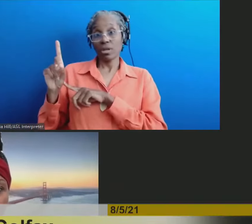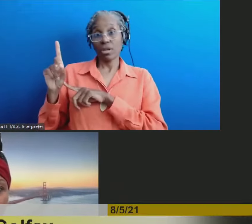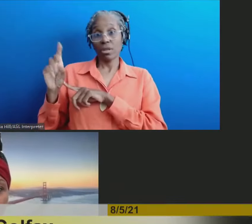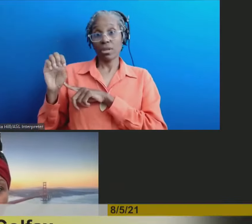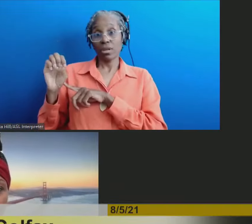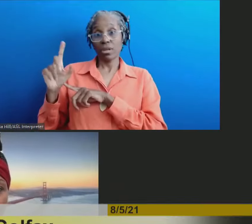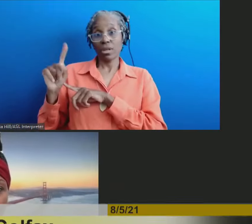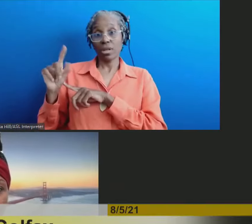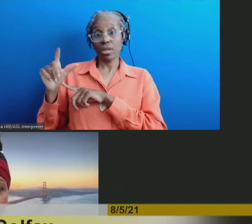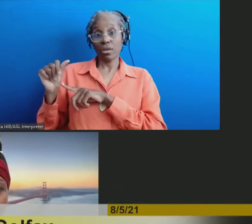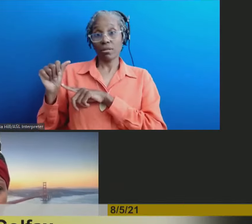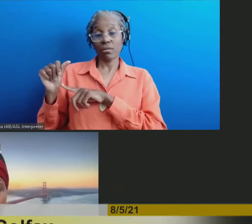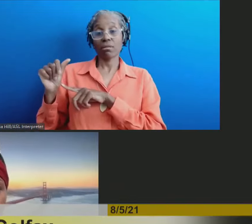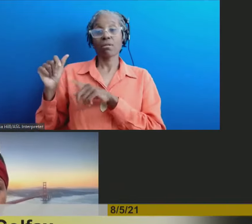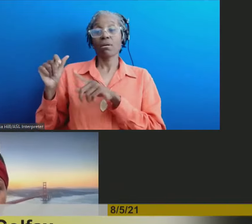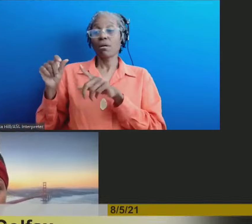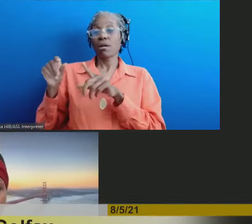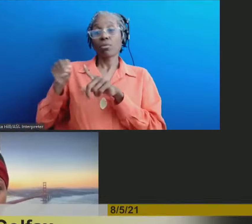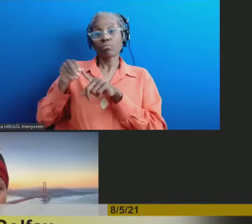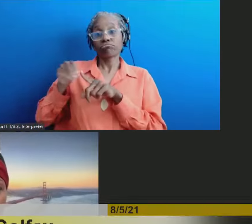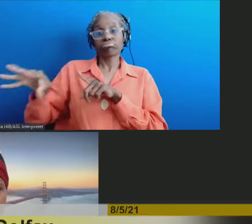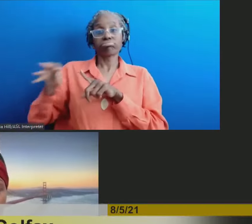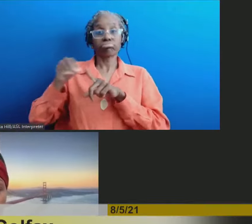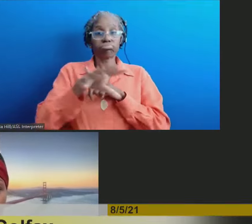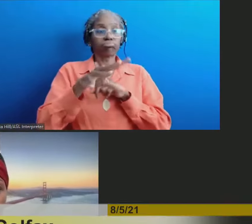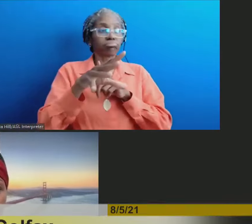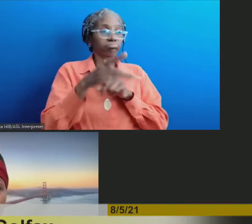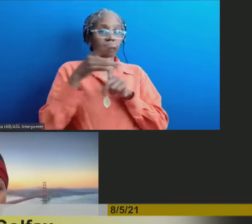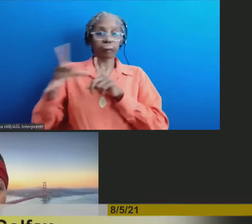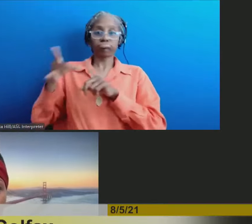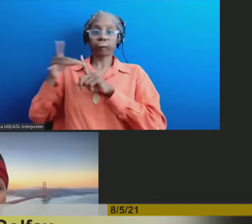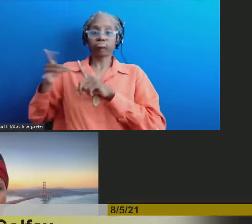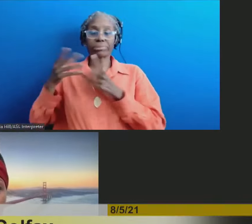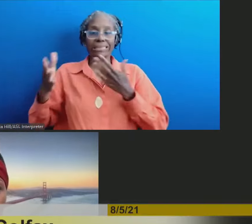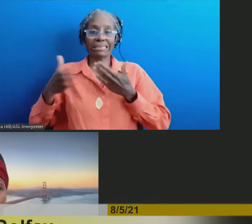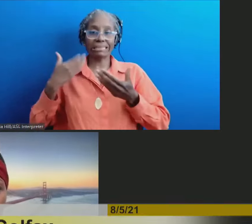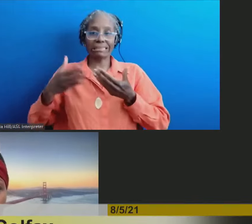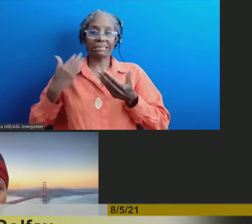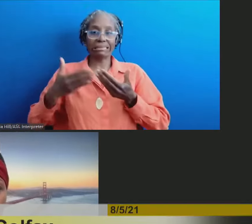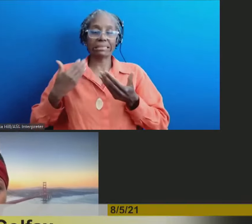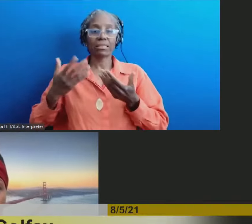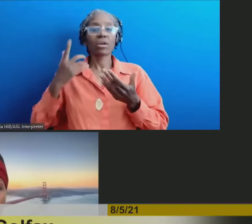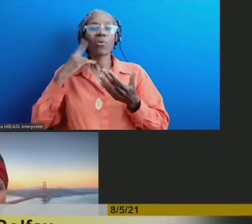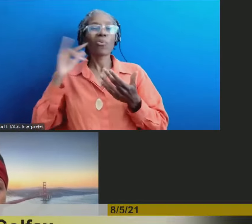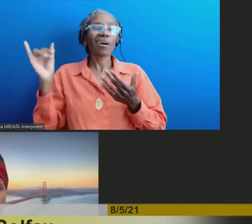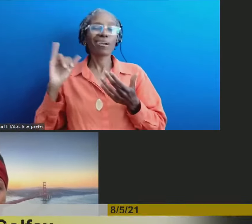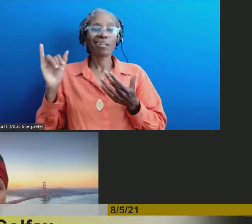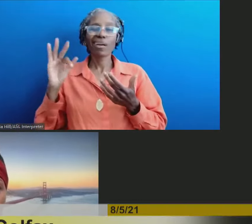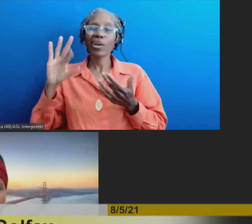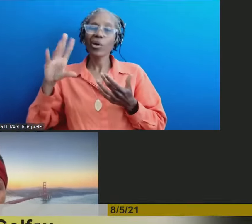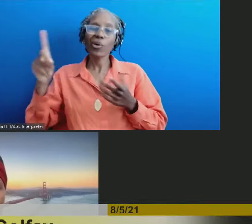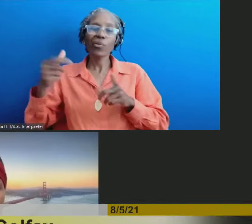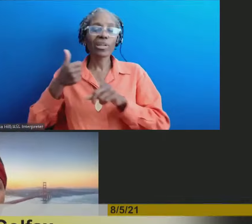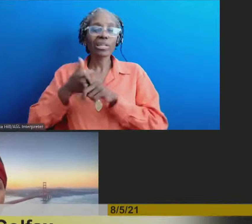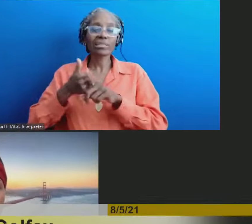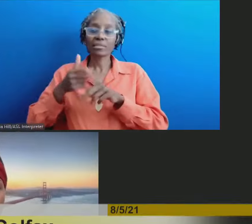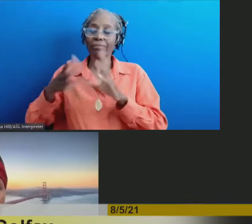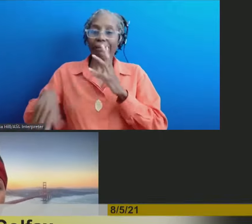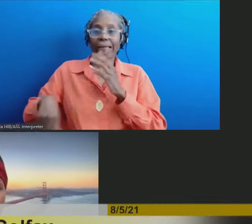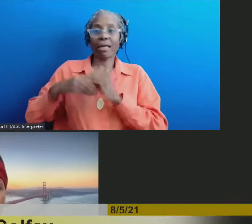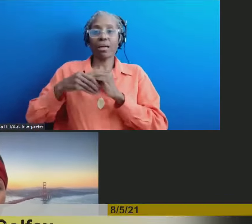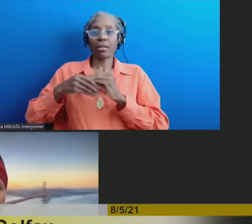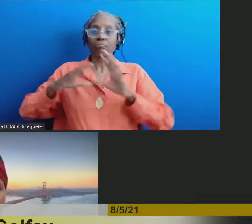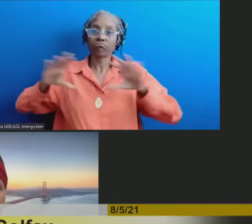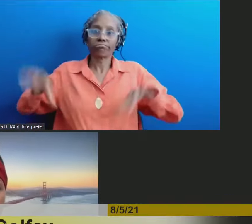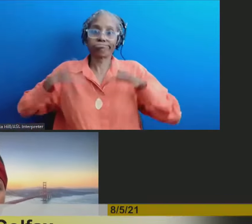contagious than the virus that we were dealing with before. And as I said, this is basically COVID on steroids. And basically what's happened